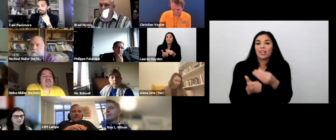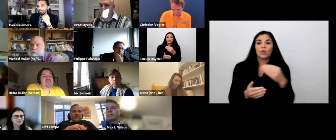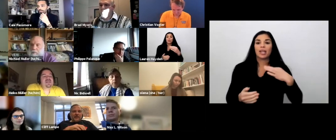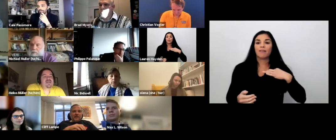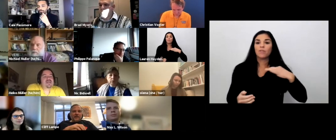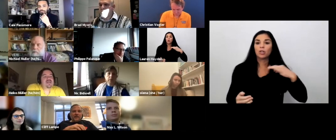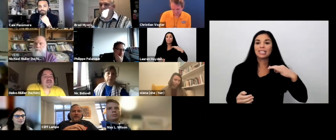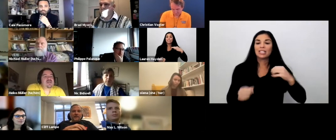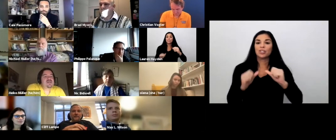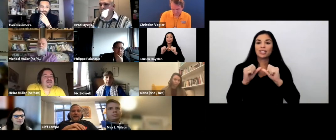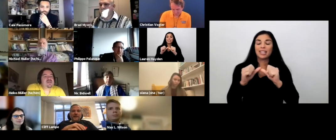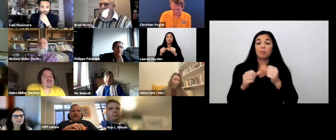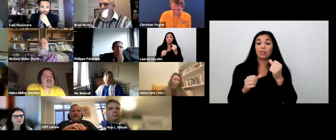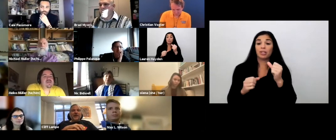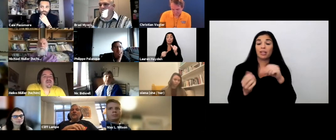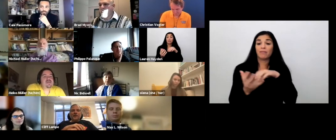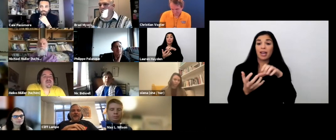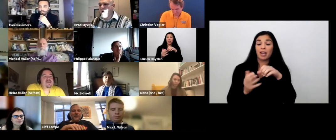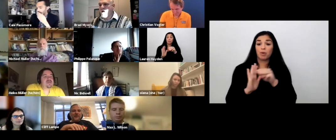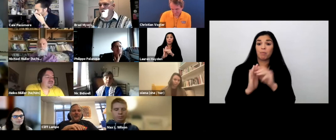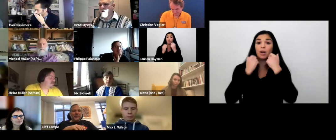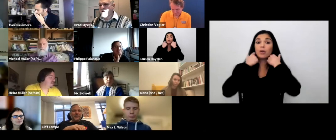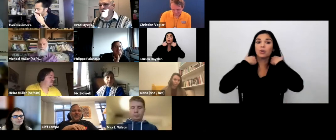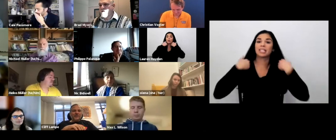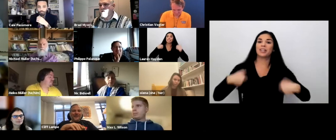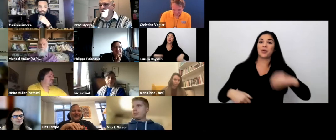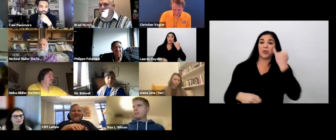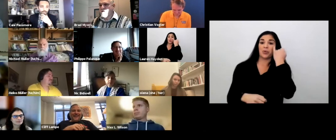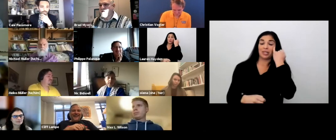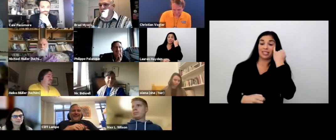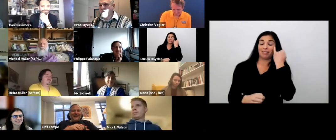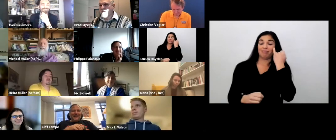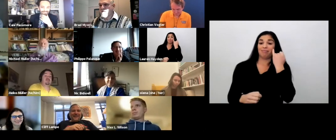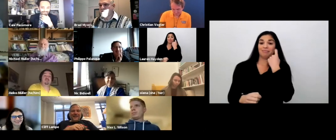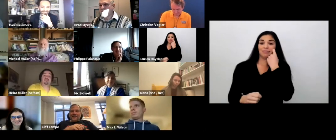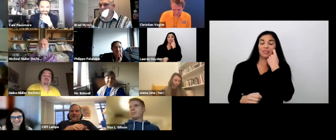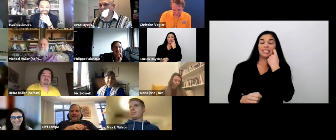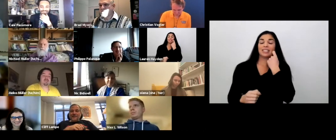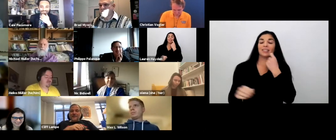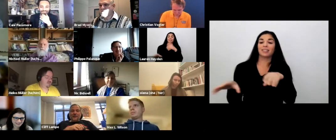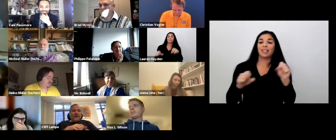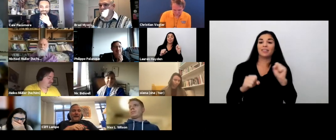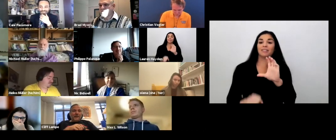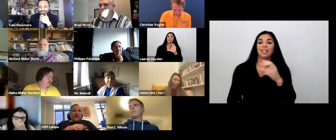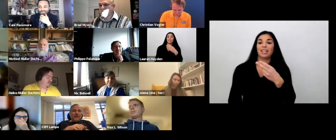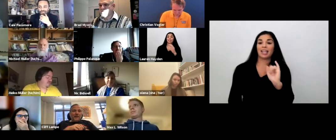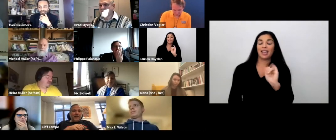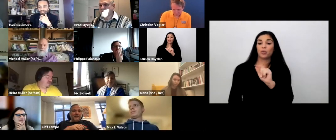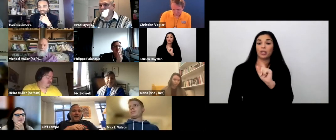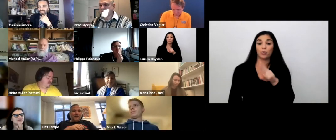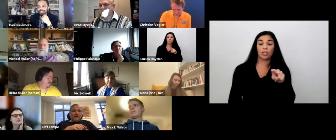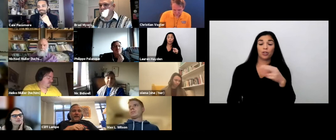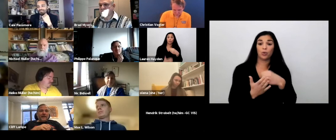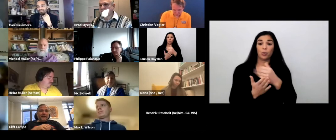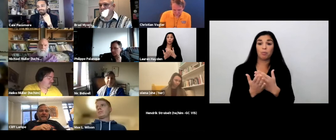these hybrid models? Having just come from a CHI 2022 budget meeting, like it's a tough one and I'm not sure we know the answer